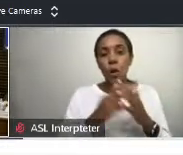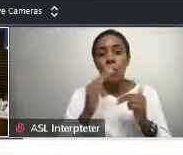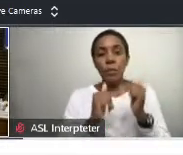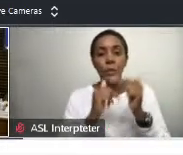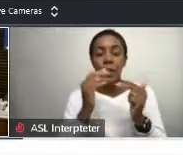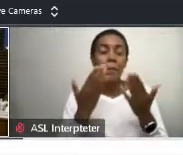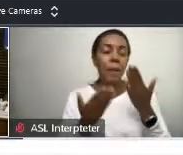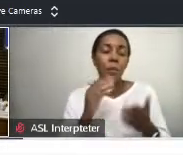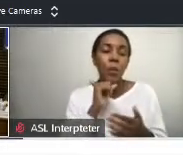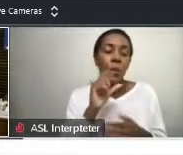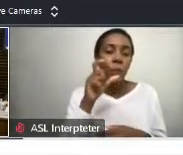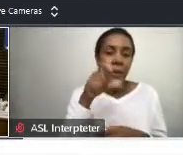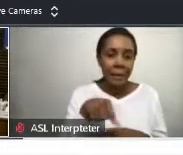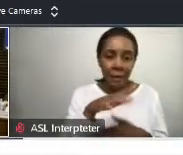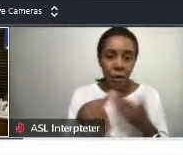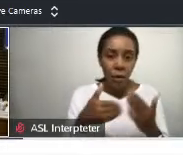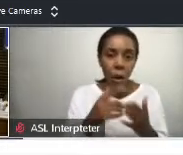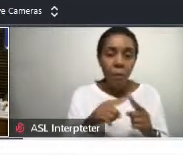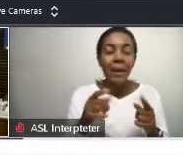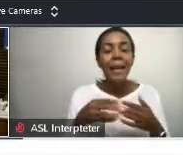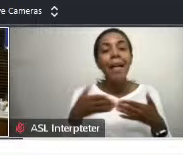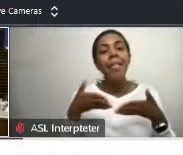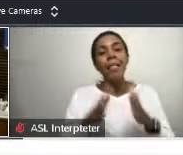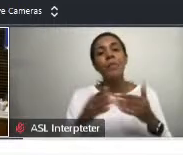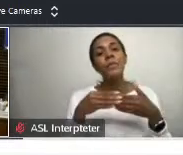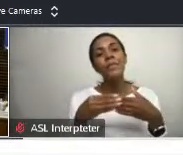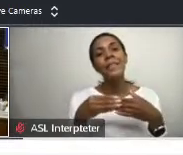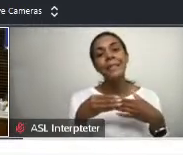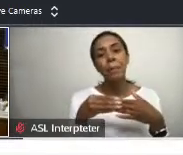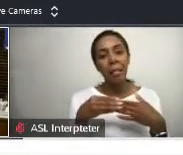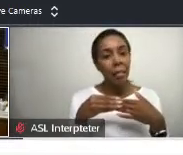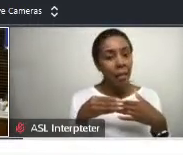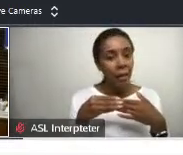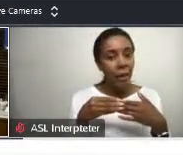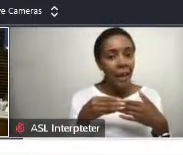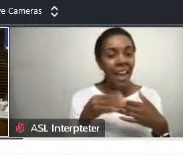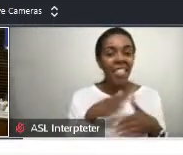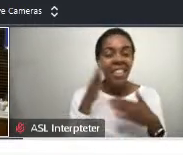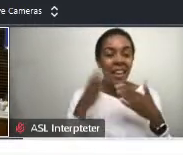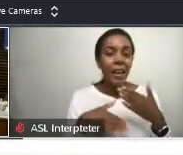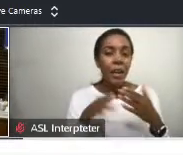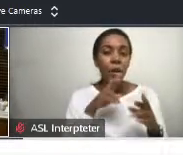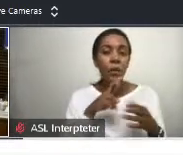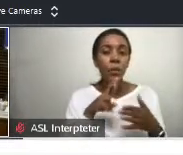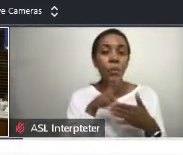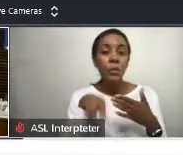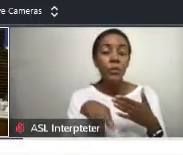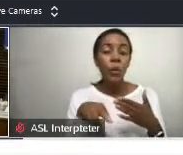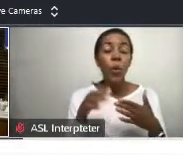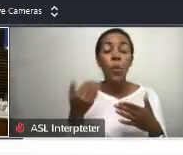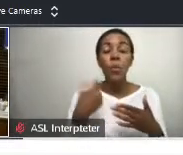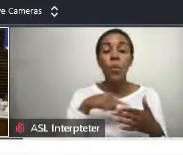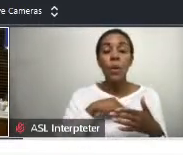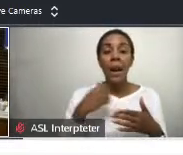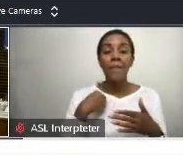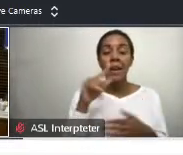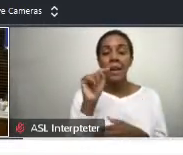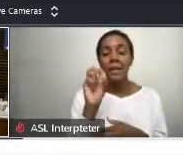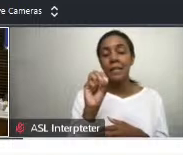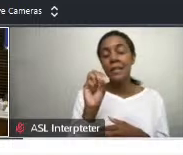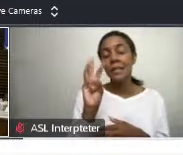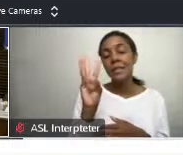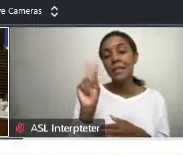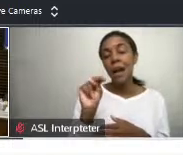in this fiscal year. But again, to allow them flexibility. And then to the end result, we are having a town hall next Tuesday in Cordova with Director Boleyn